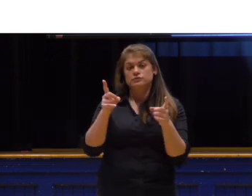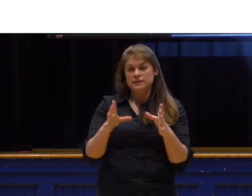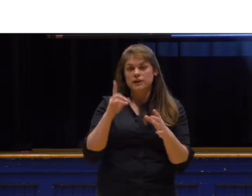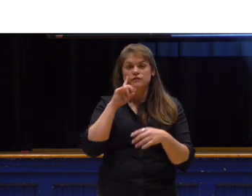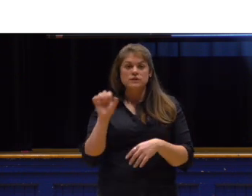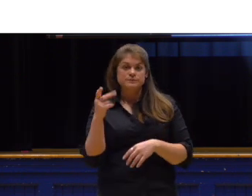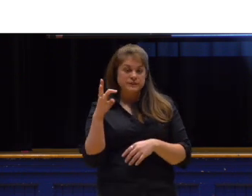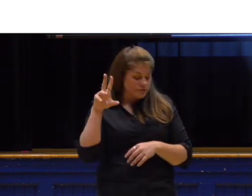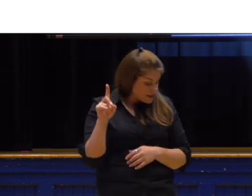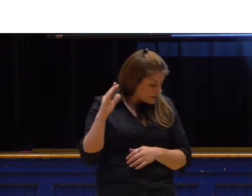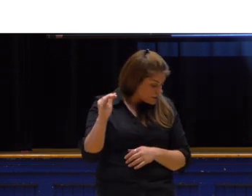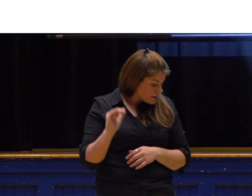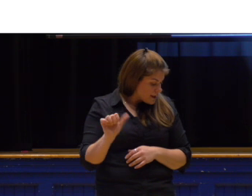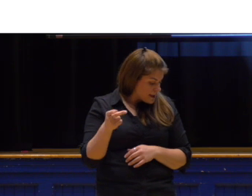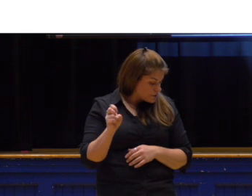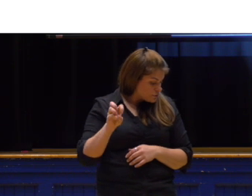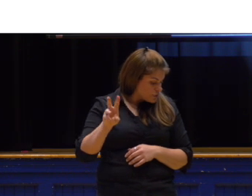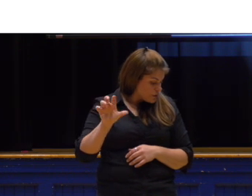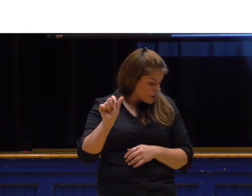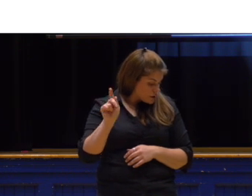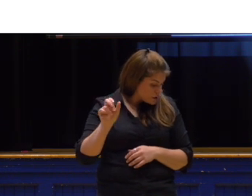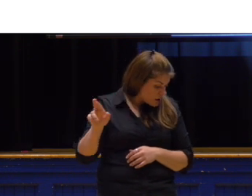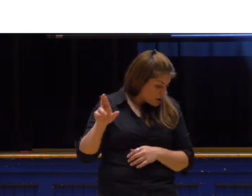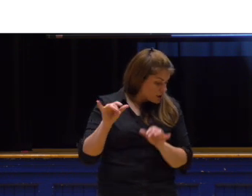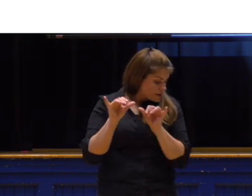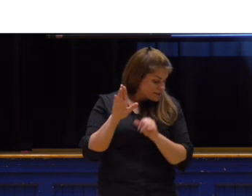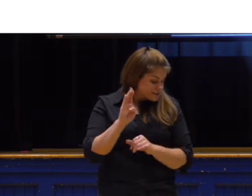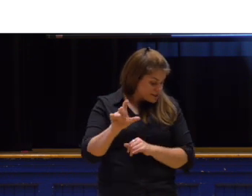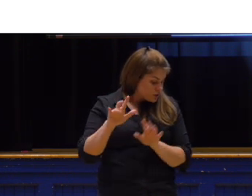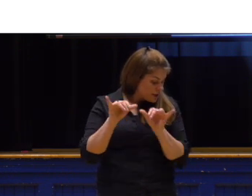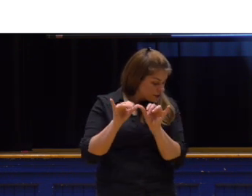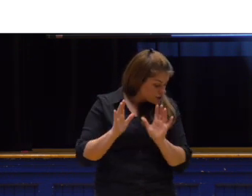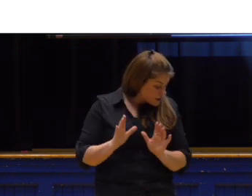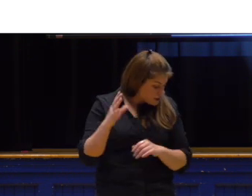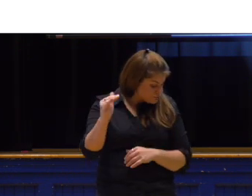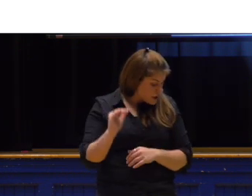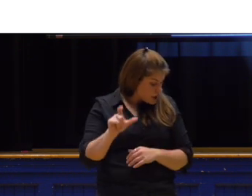Andrew Carr is the city engineer, and Luca Mineo is a civil engineer for the city.